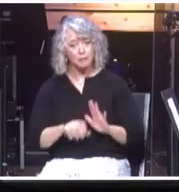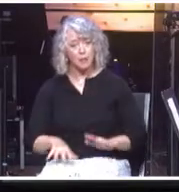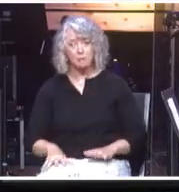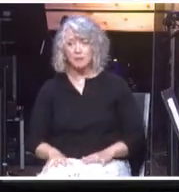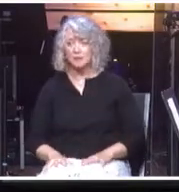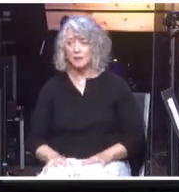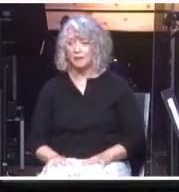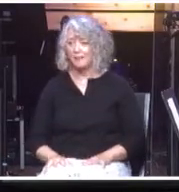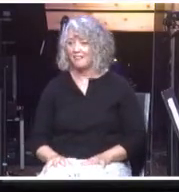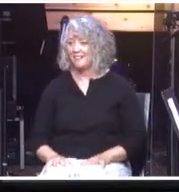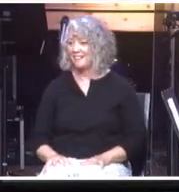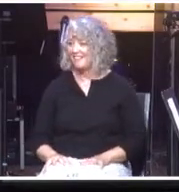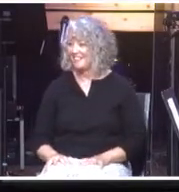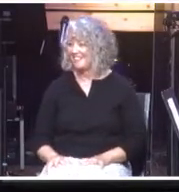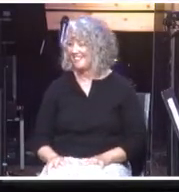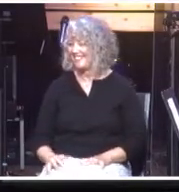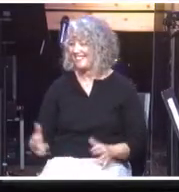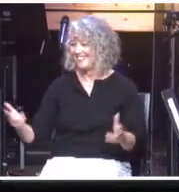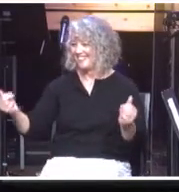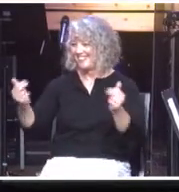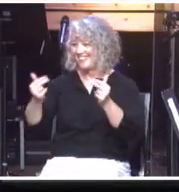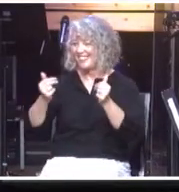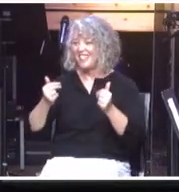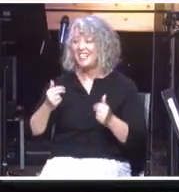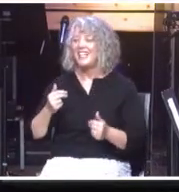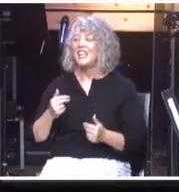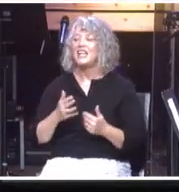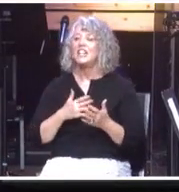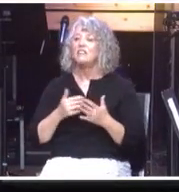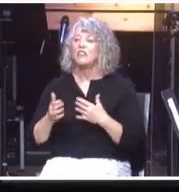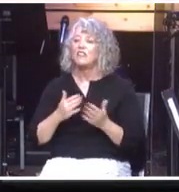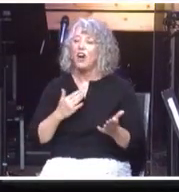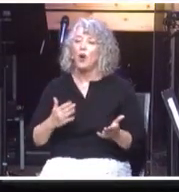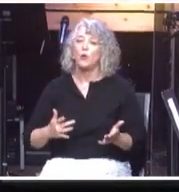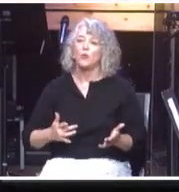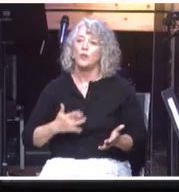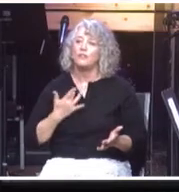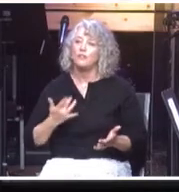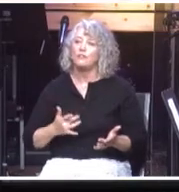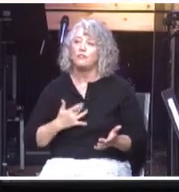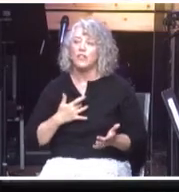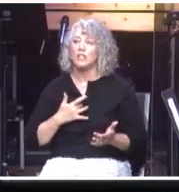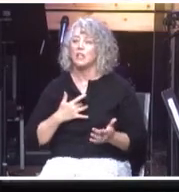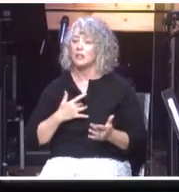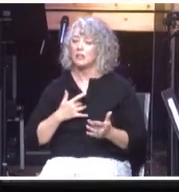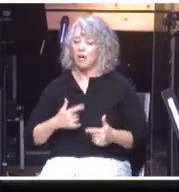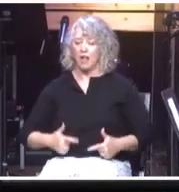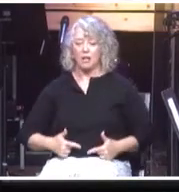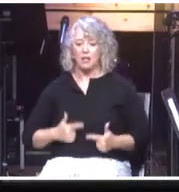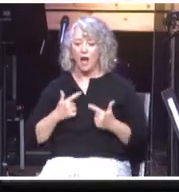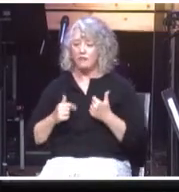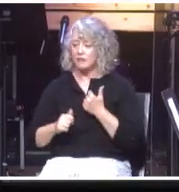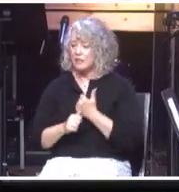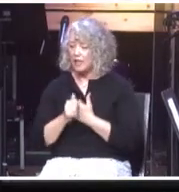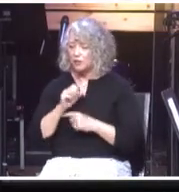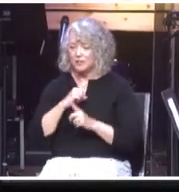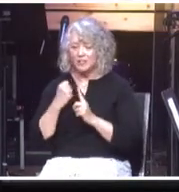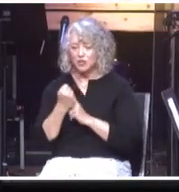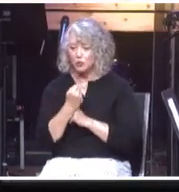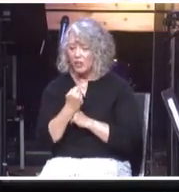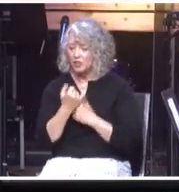Listen. Even when we find ourselves ultimately in a difficult, perhaps even a life-threatening